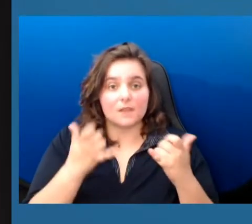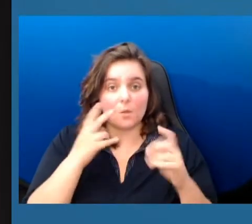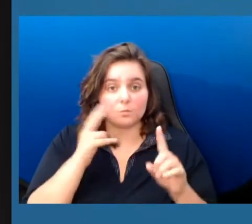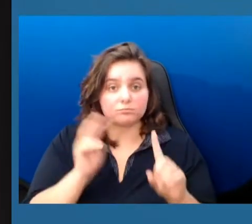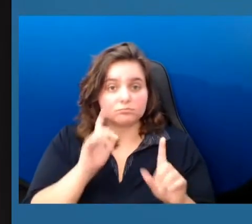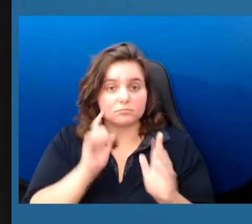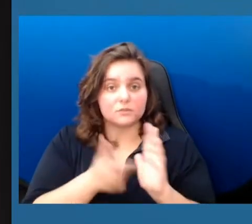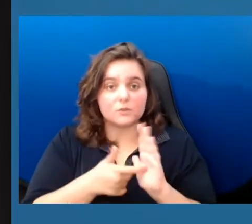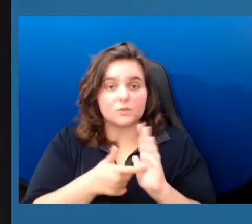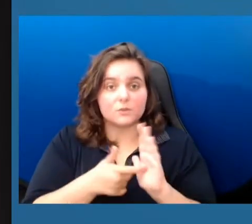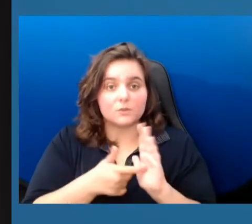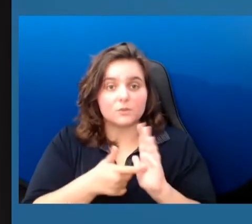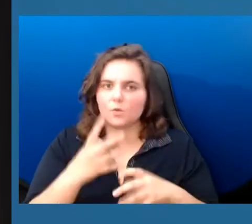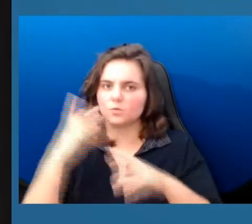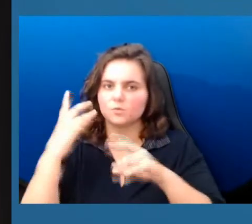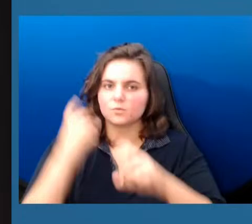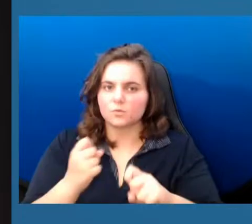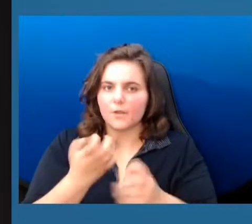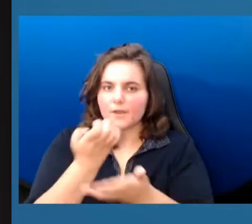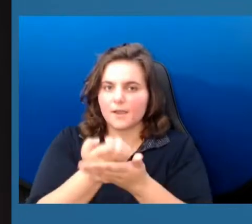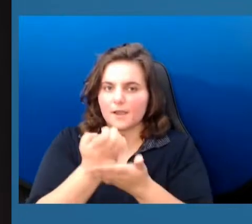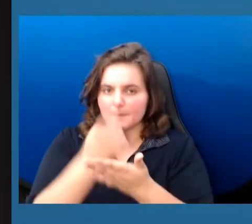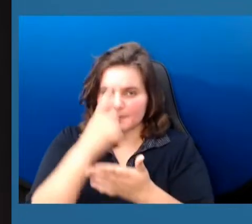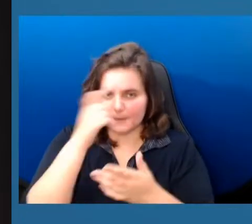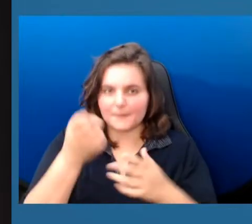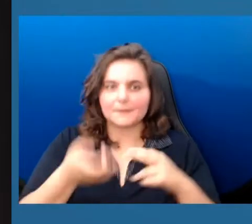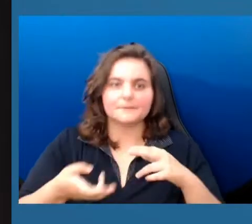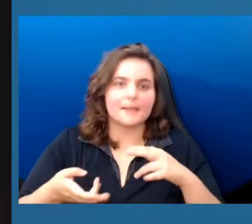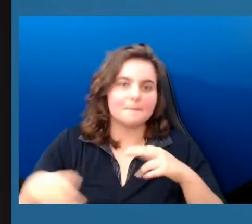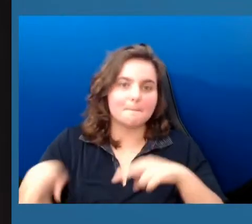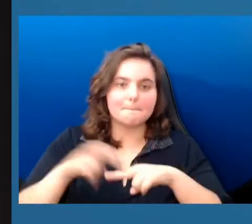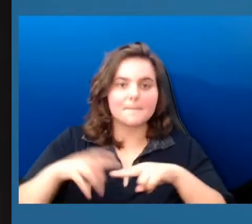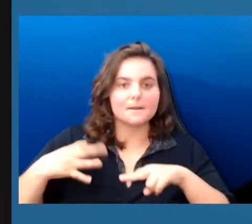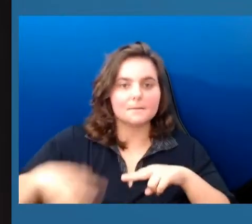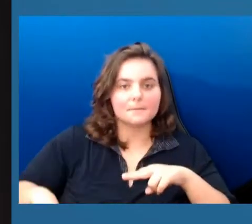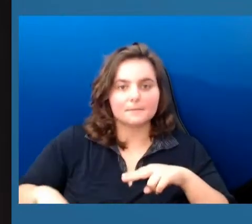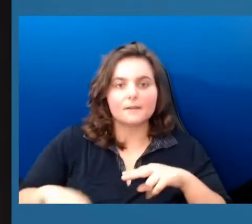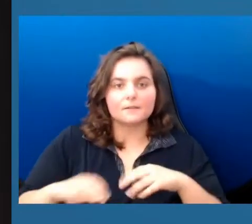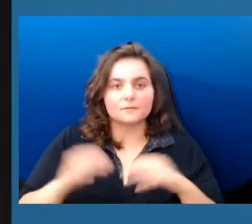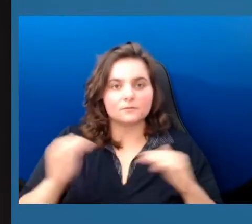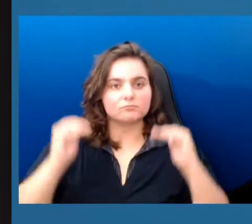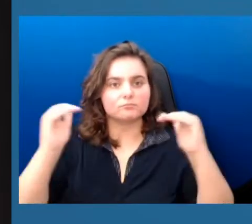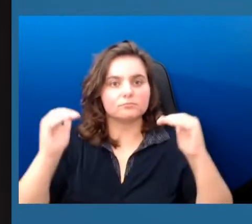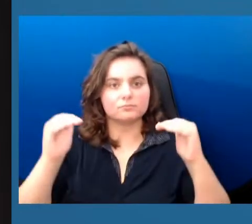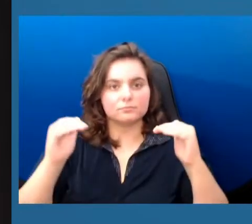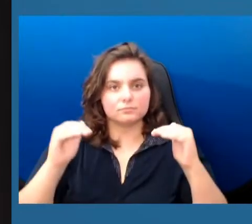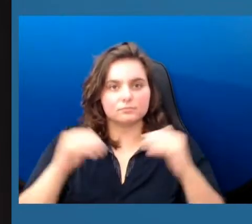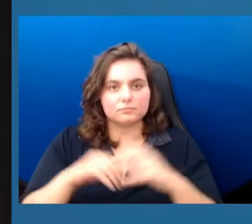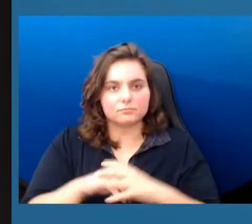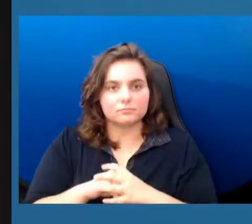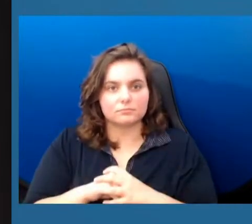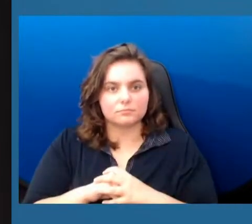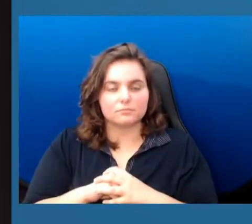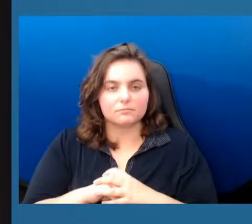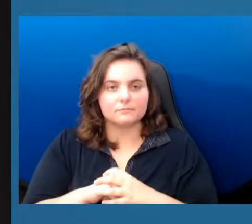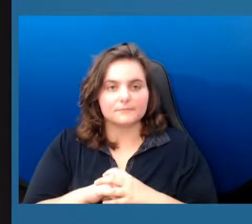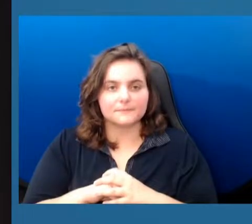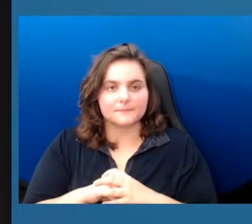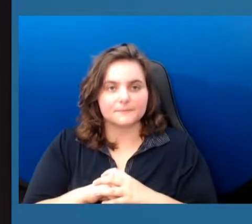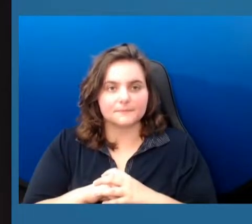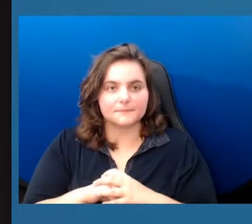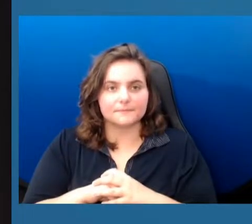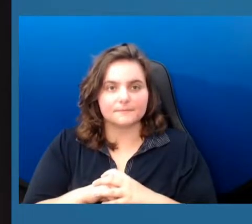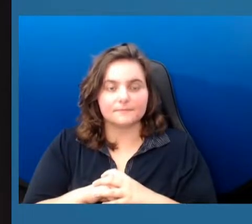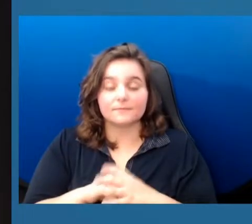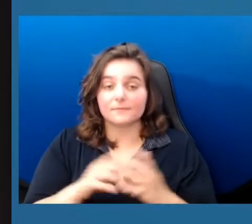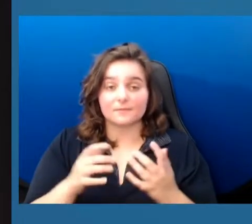economy because of the increased benefit that unemployed workers will receive. So again, very, very pleased and honored to